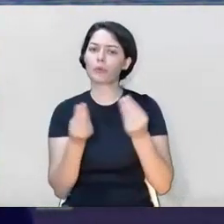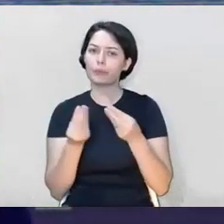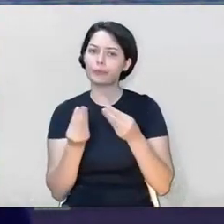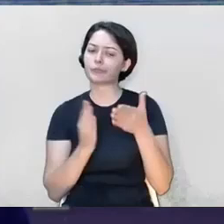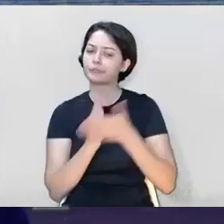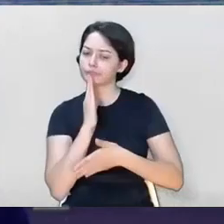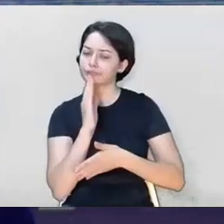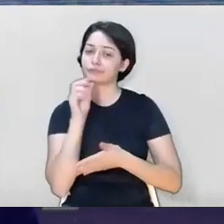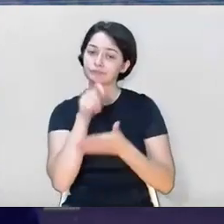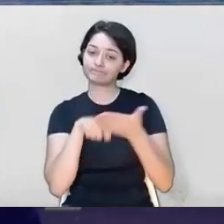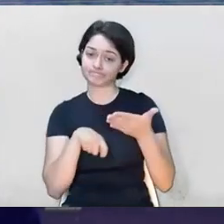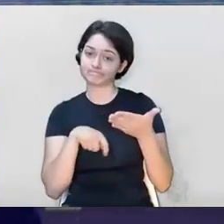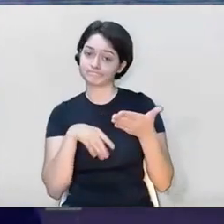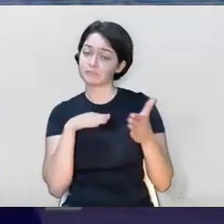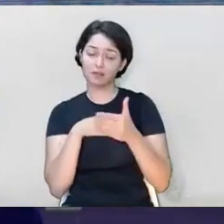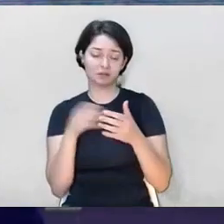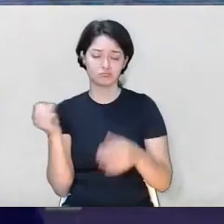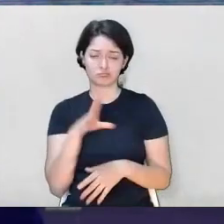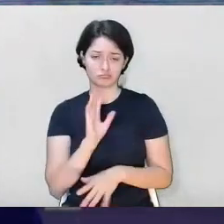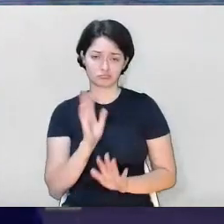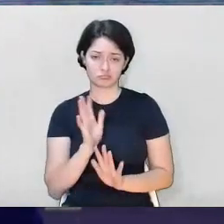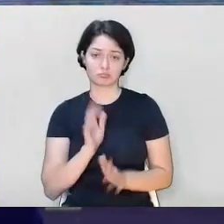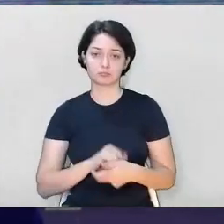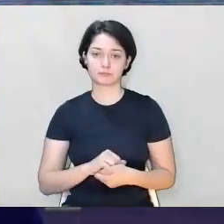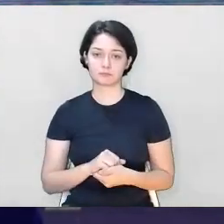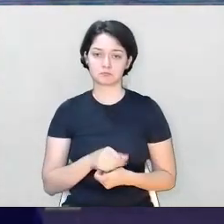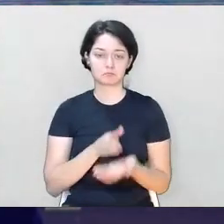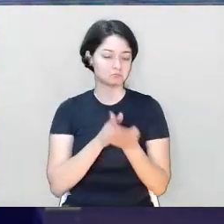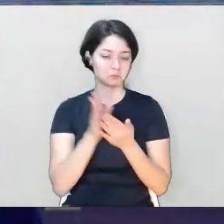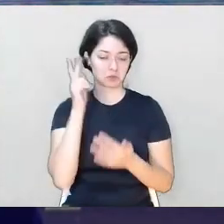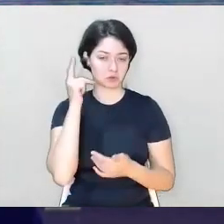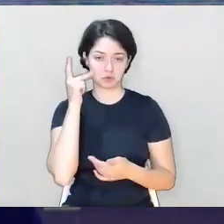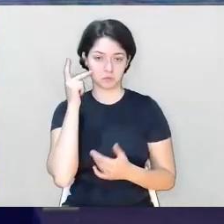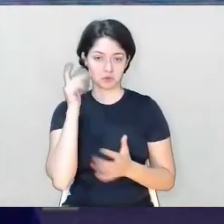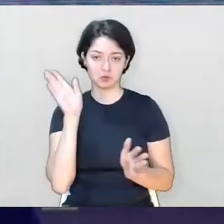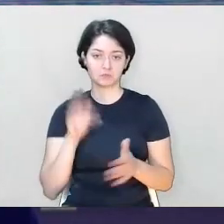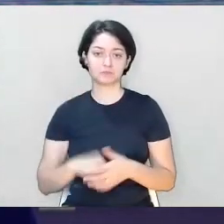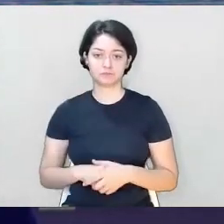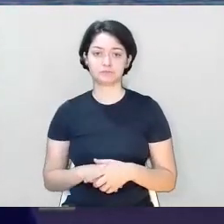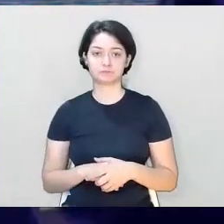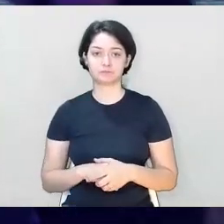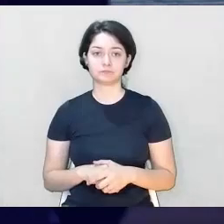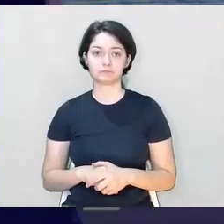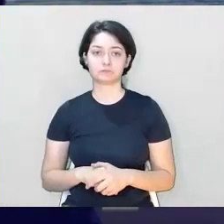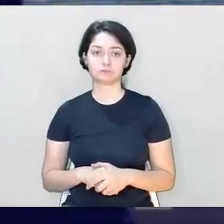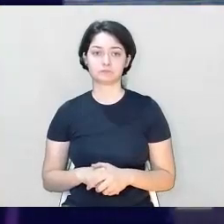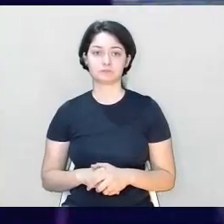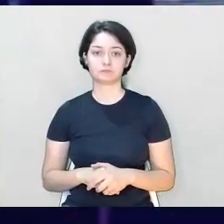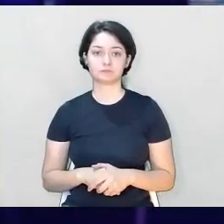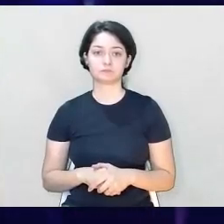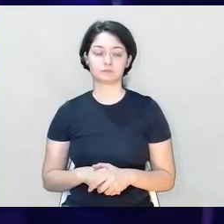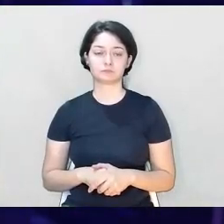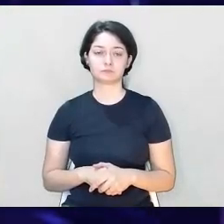I activate my card? This is exactly like today, isn't it? It's a very everyday journey, but there